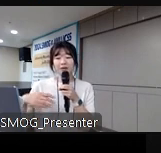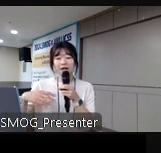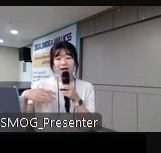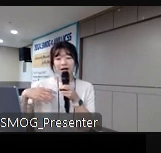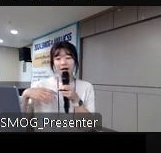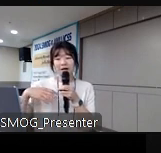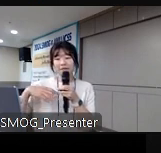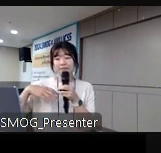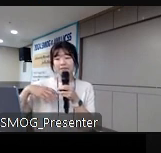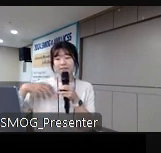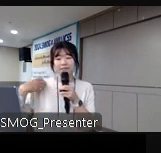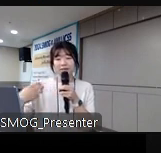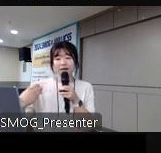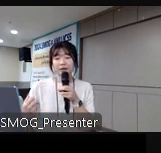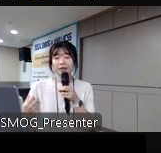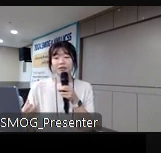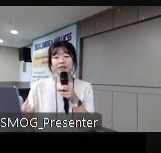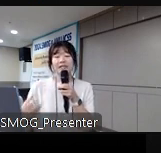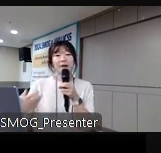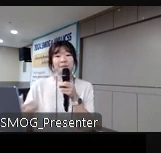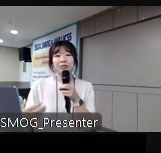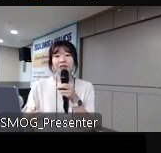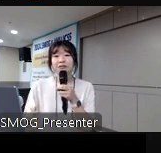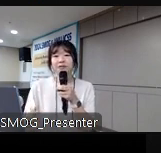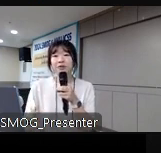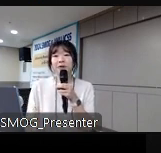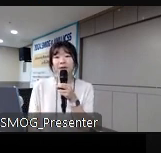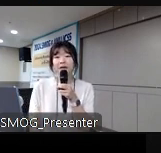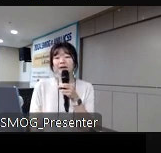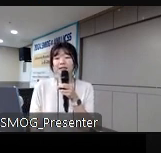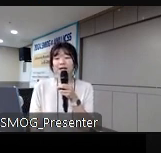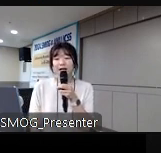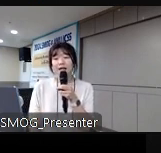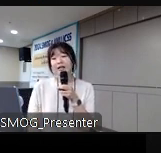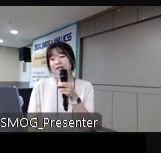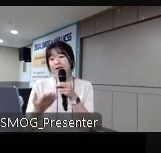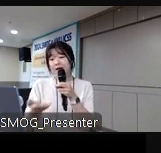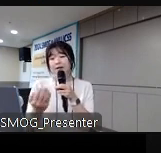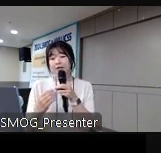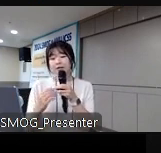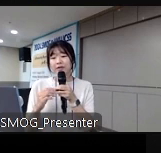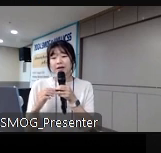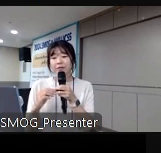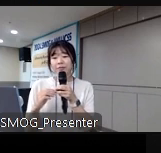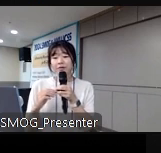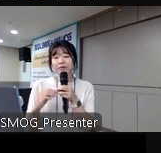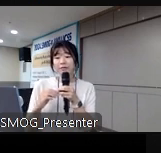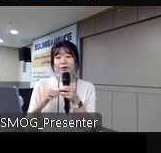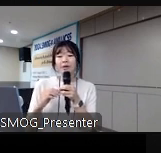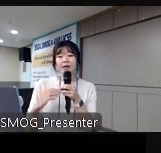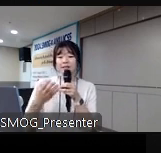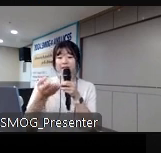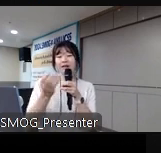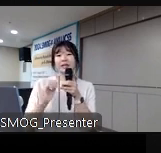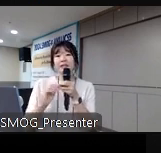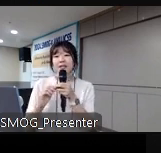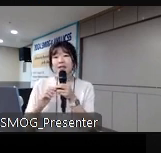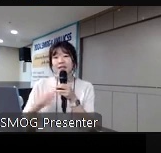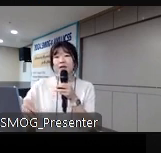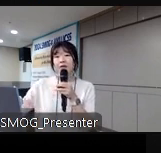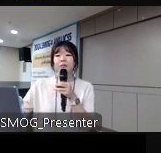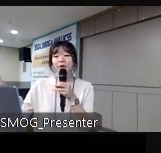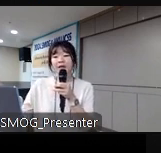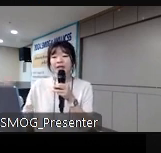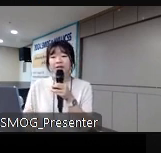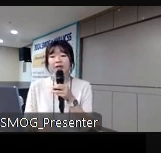to pursue this competition view, because it is true that we prefer pronouns in contexts like this.